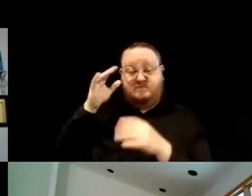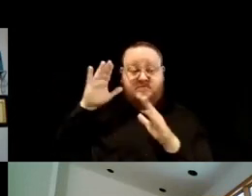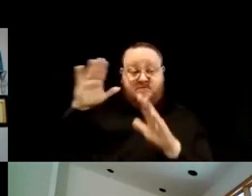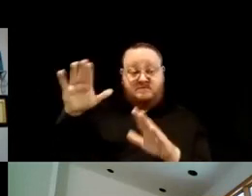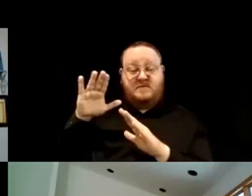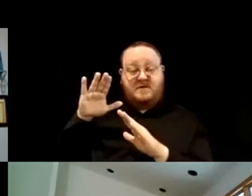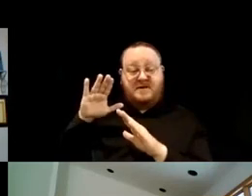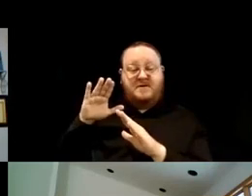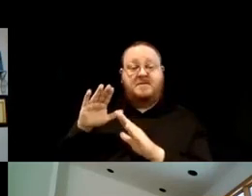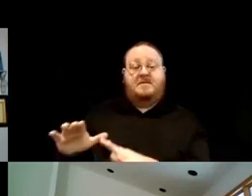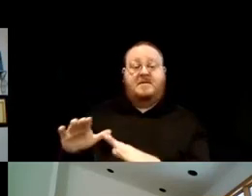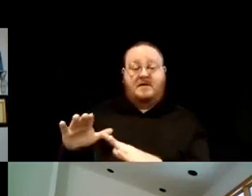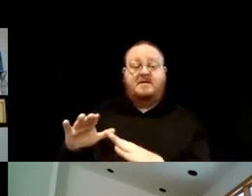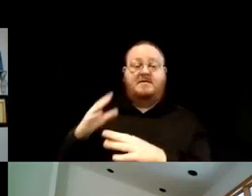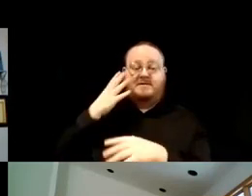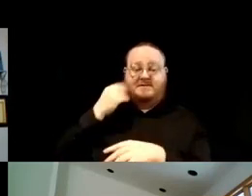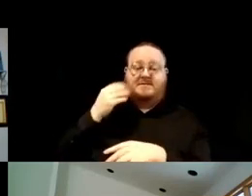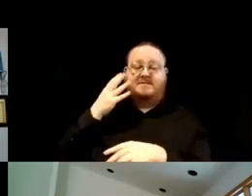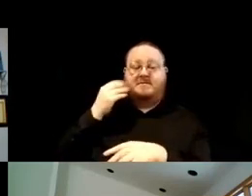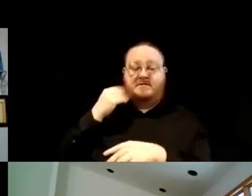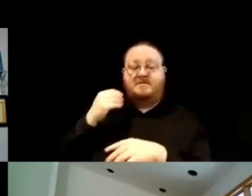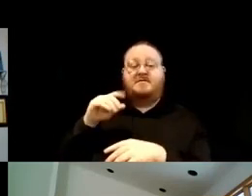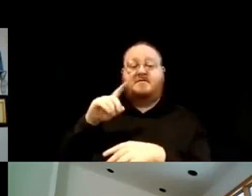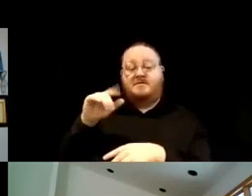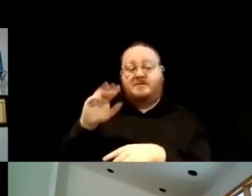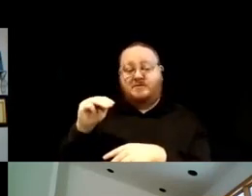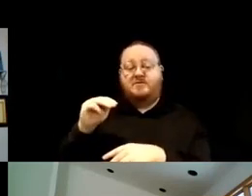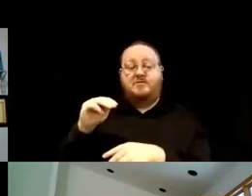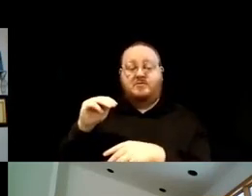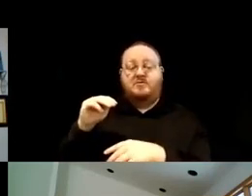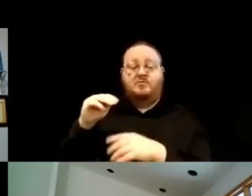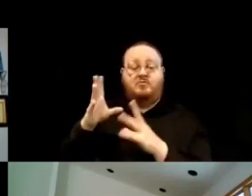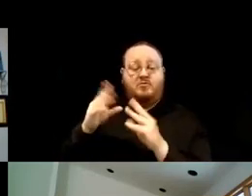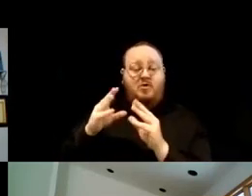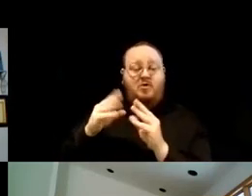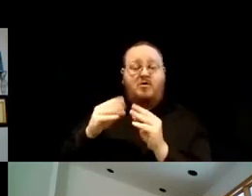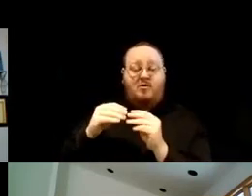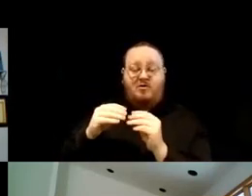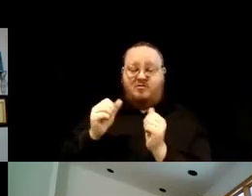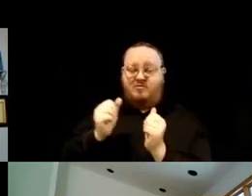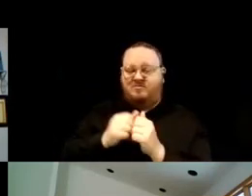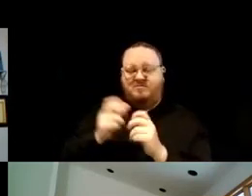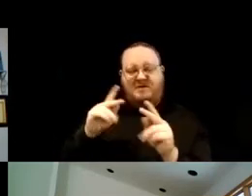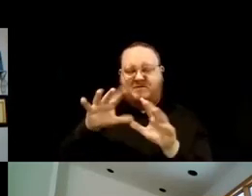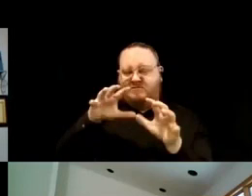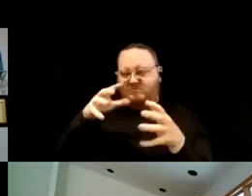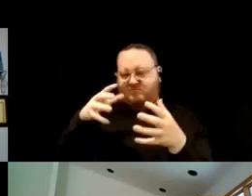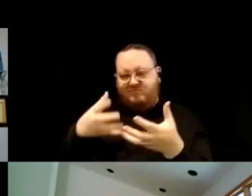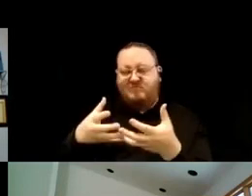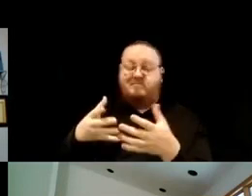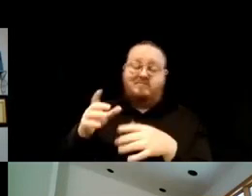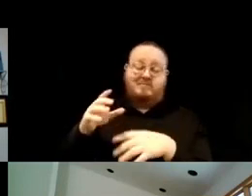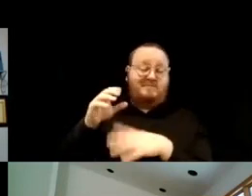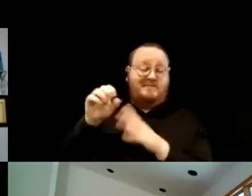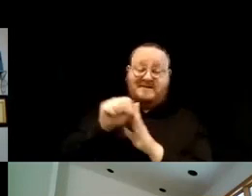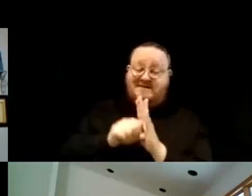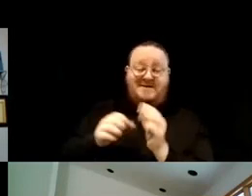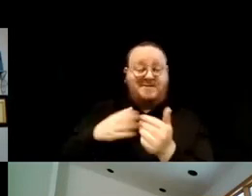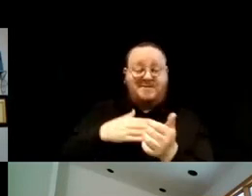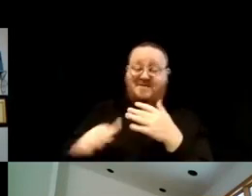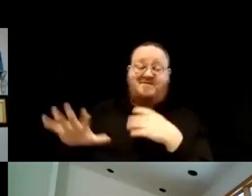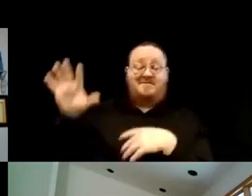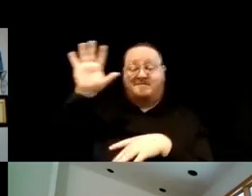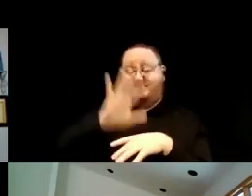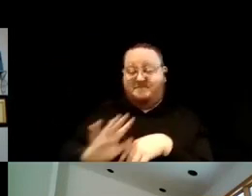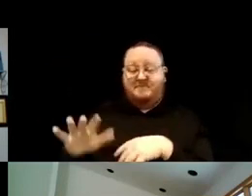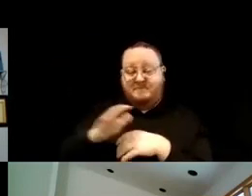be on a Zoom call and you're dancing with people all over the world or even all over the state, whatever. So I